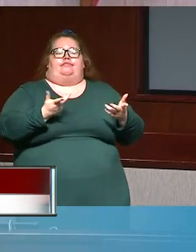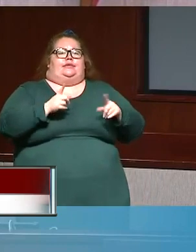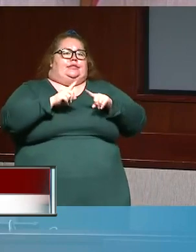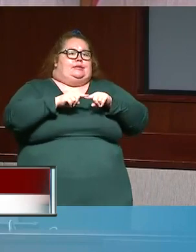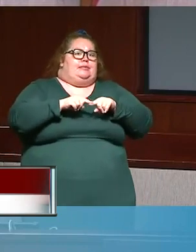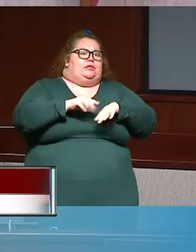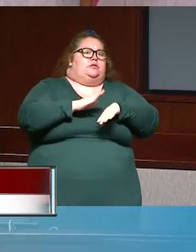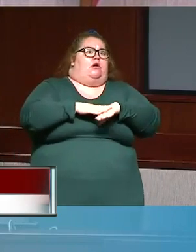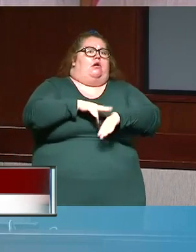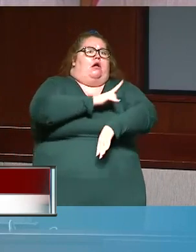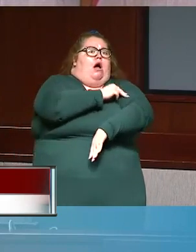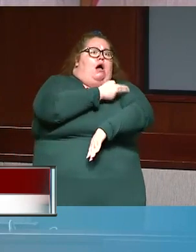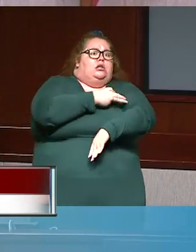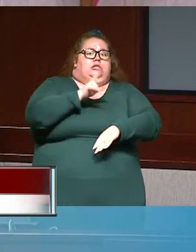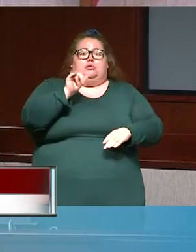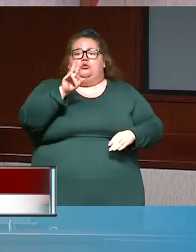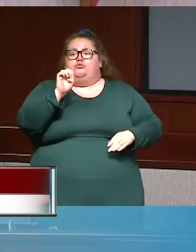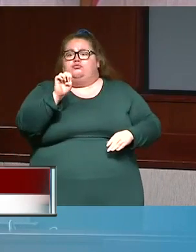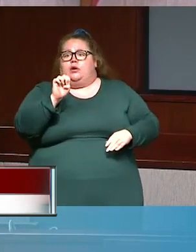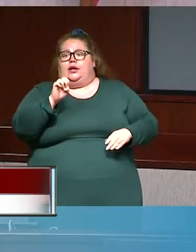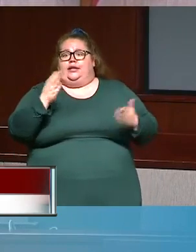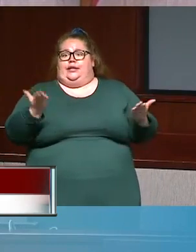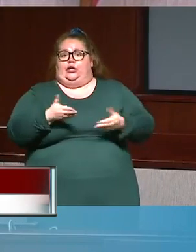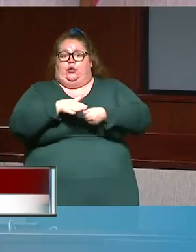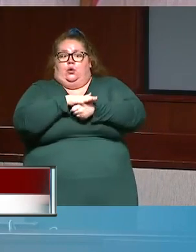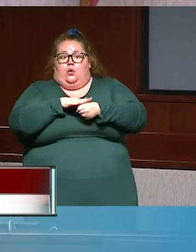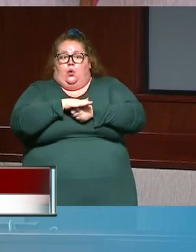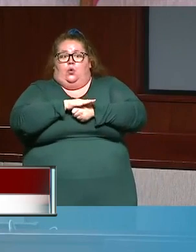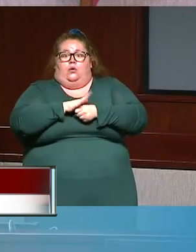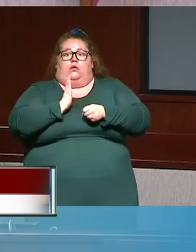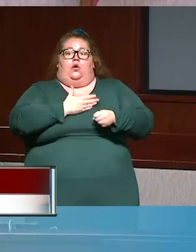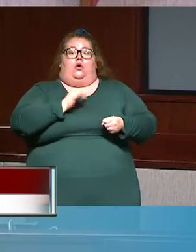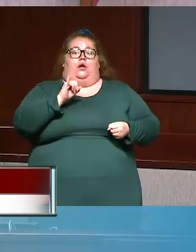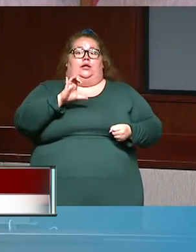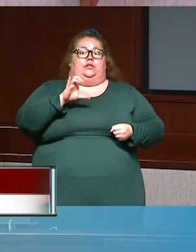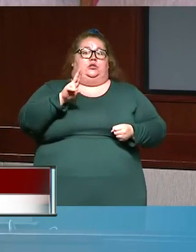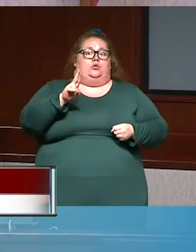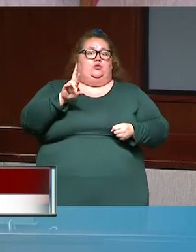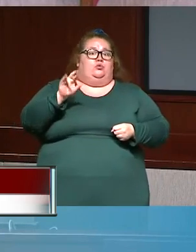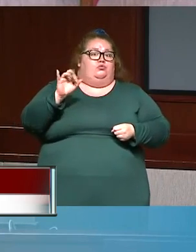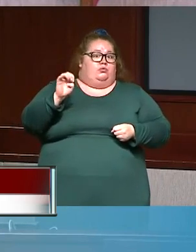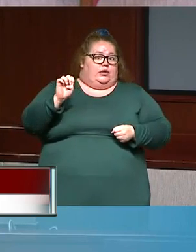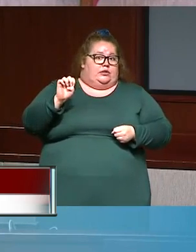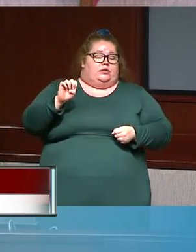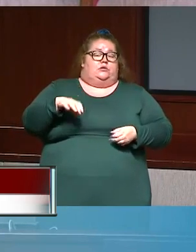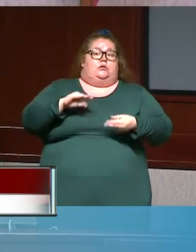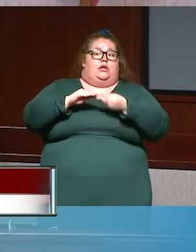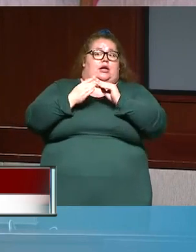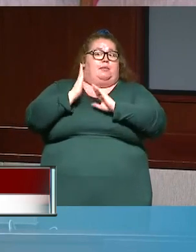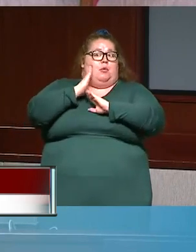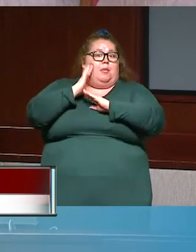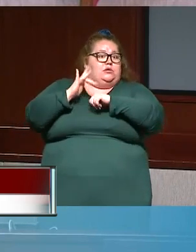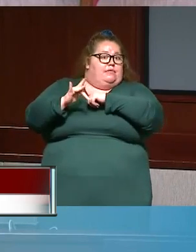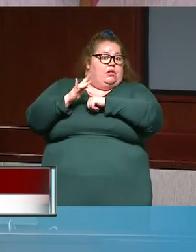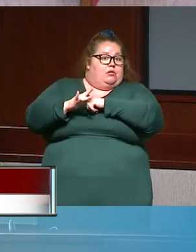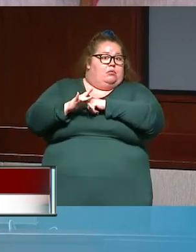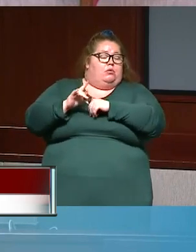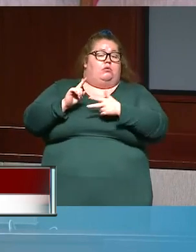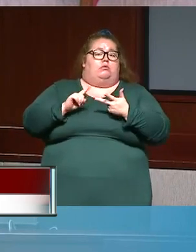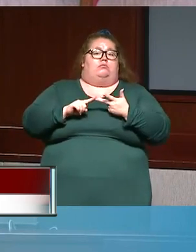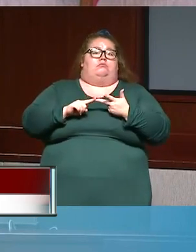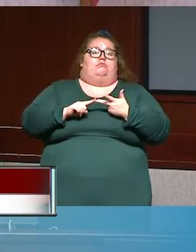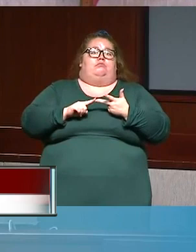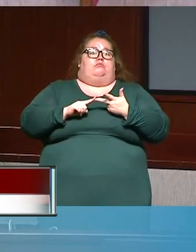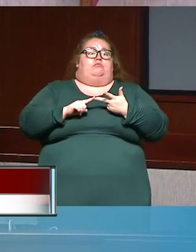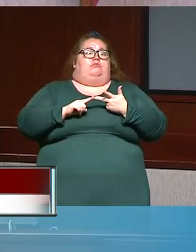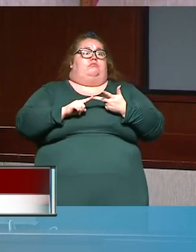hospitalization rates, what we're actually seeing here locally, our ICU rate, obviously the number of beds available. When the